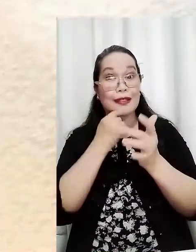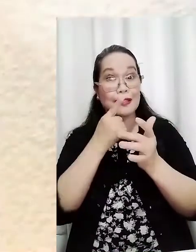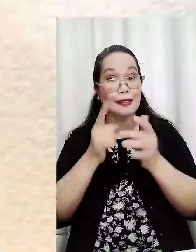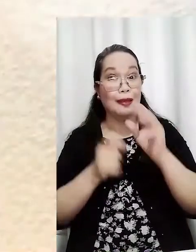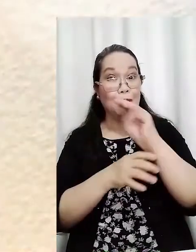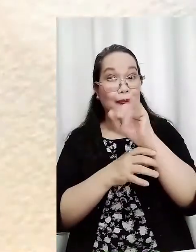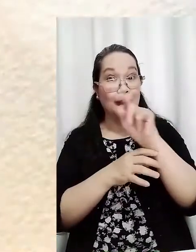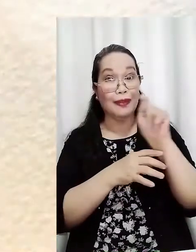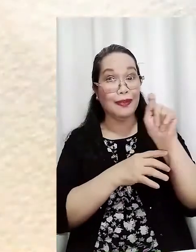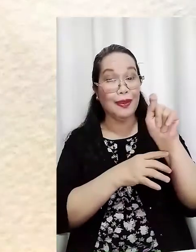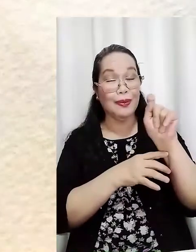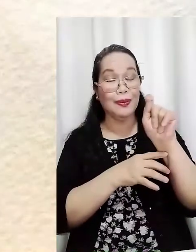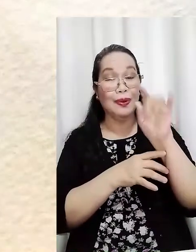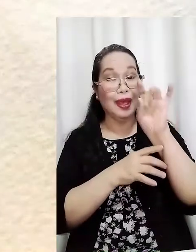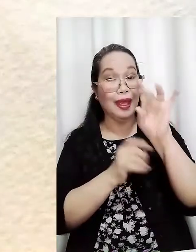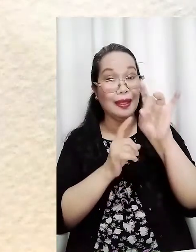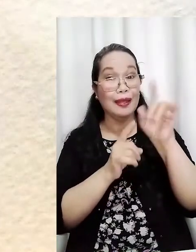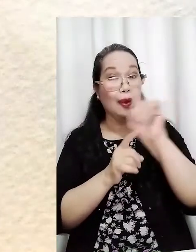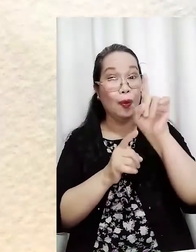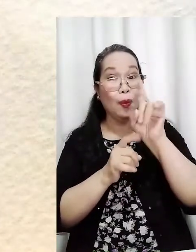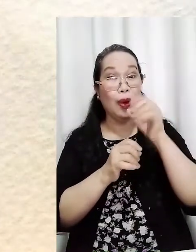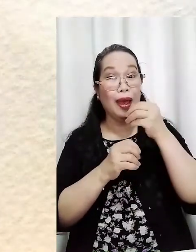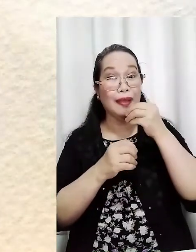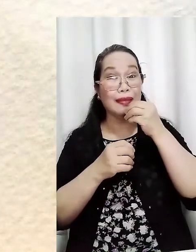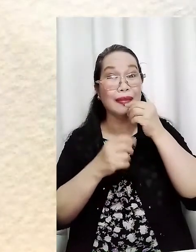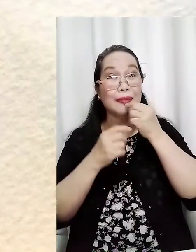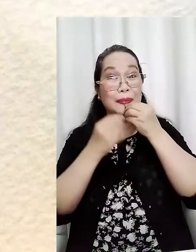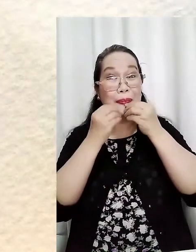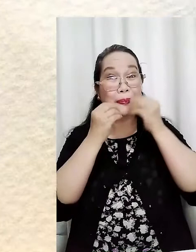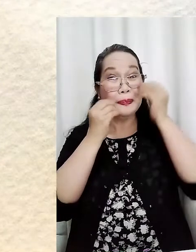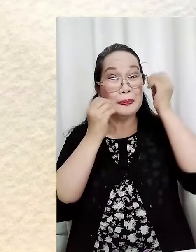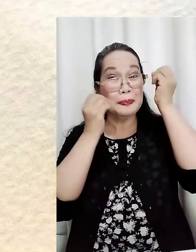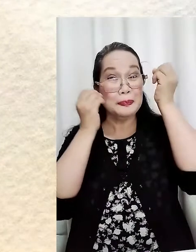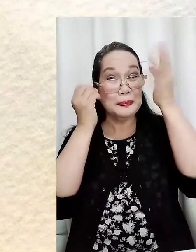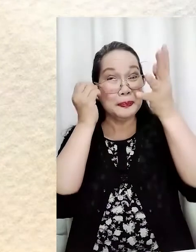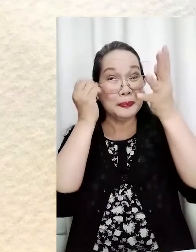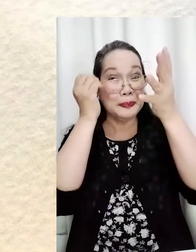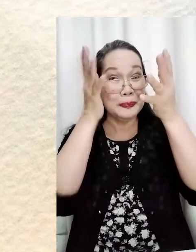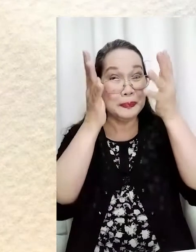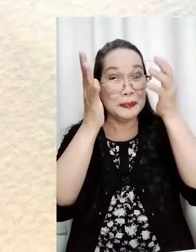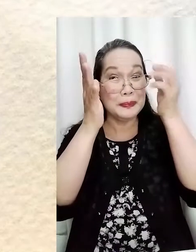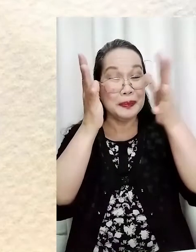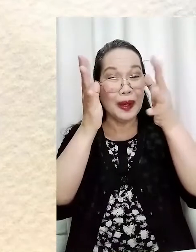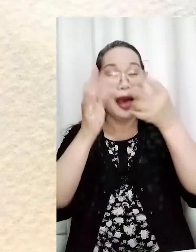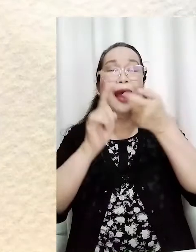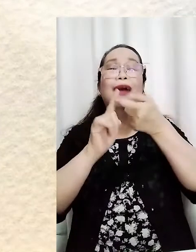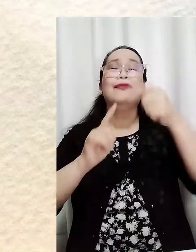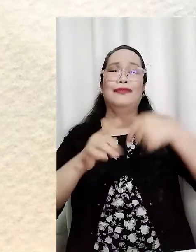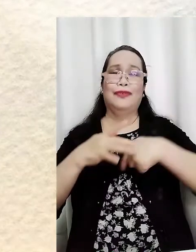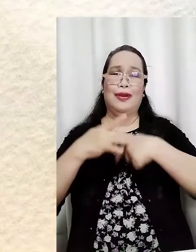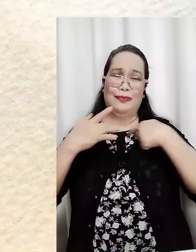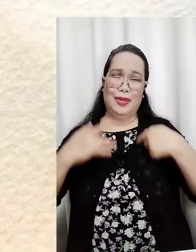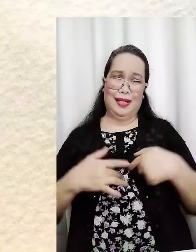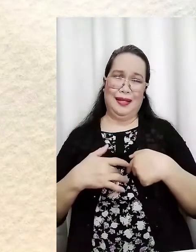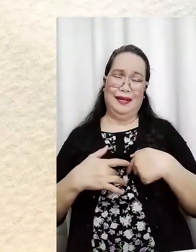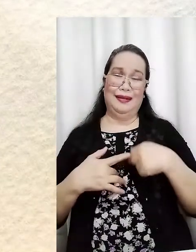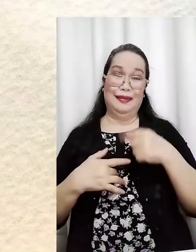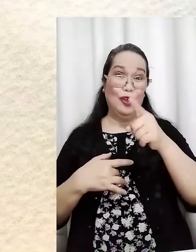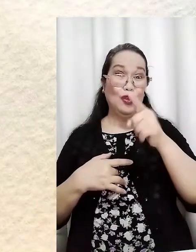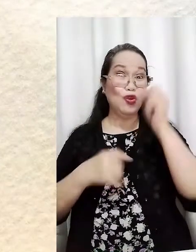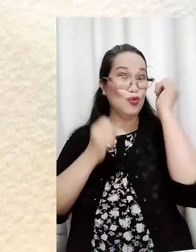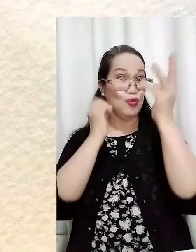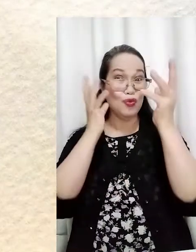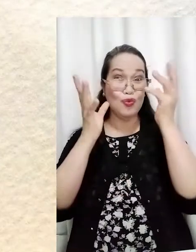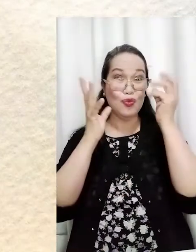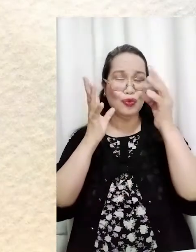comes out of the mouth proceeds from the heart, and it defiles a person, for out of